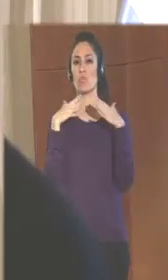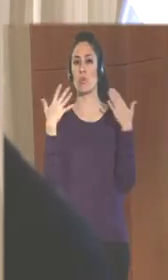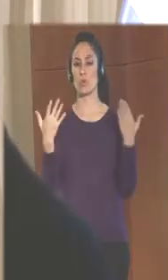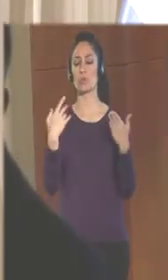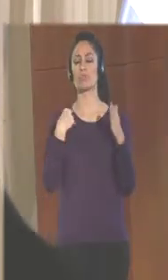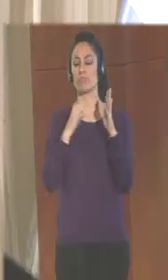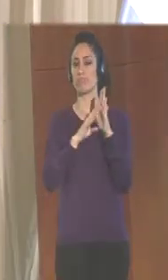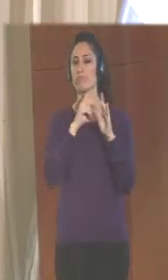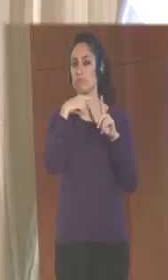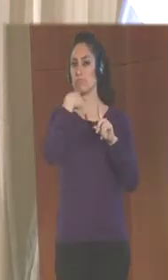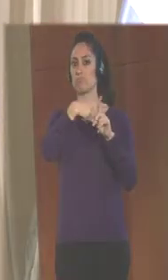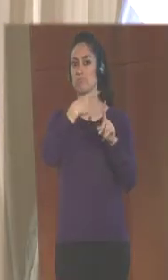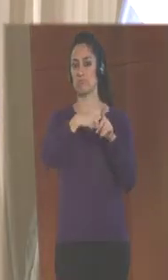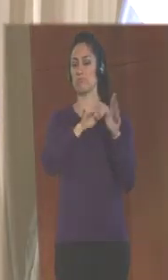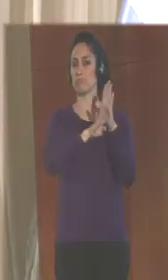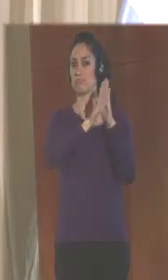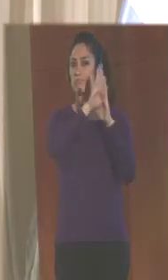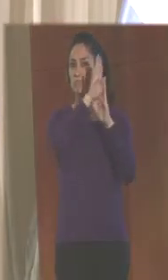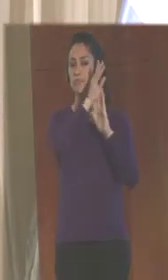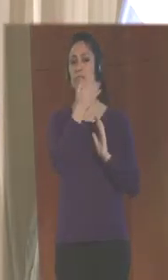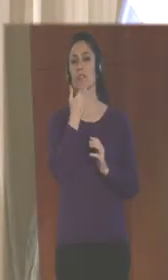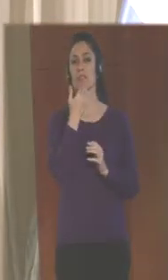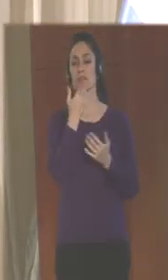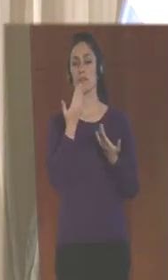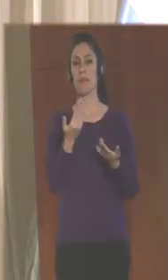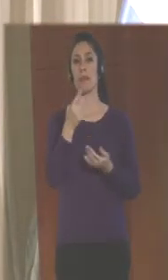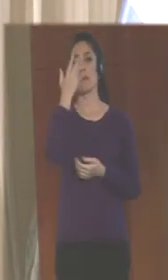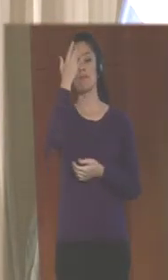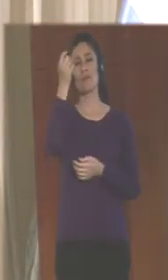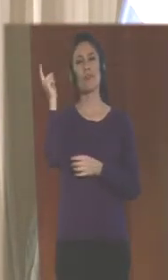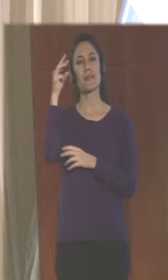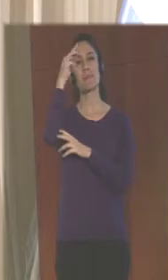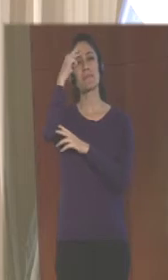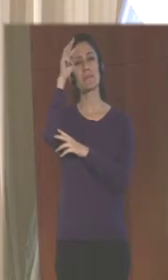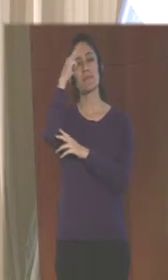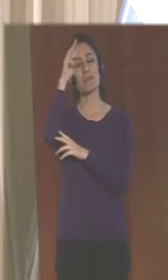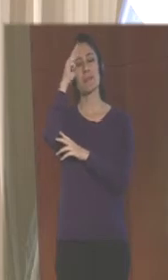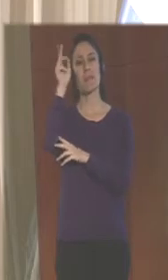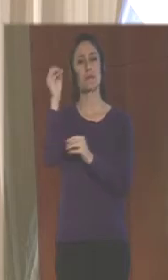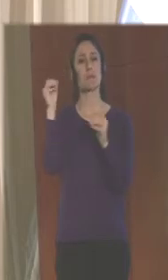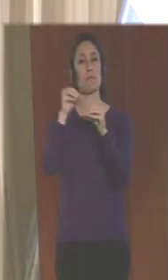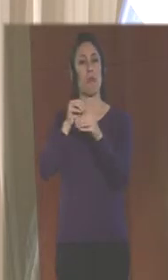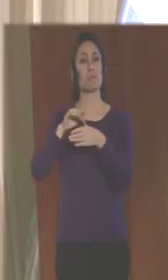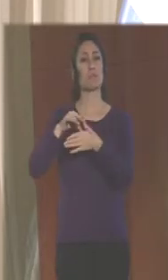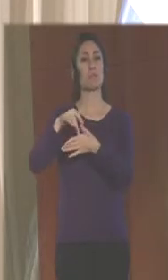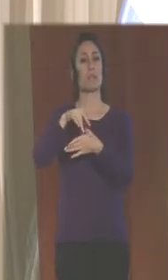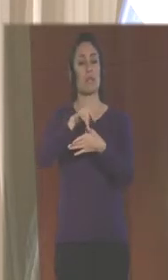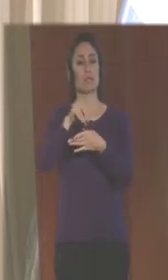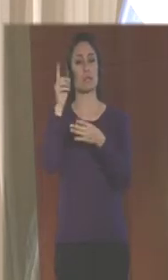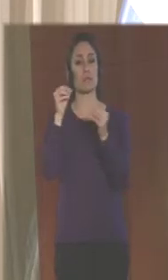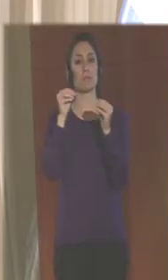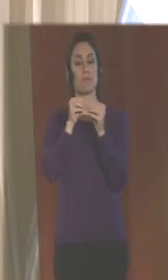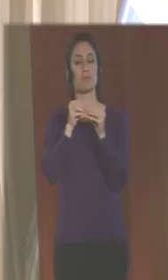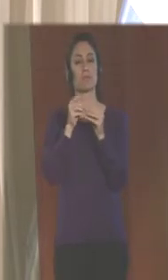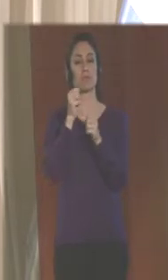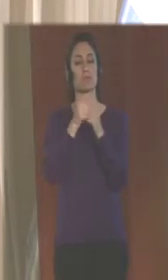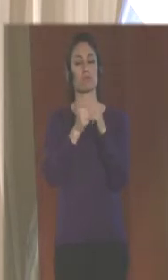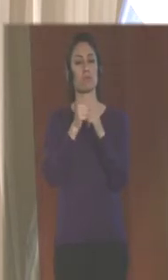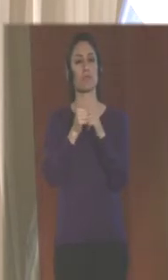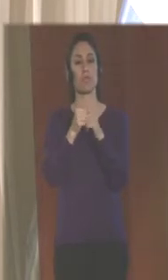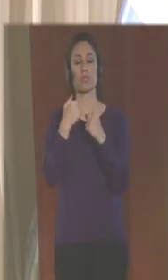program that has been very successful in Mexico, and considering that Mexico has one of the main